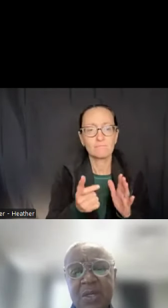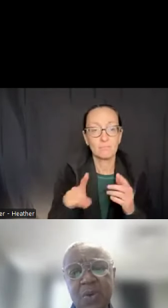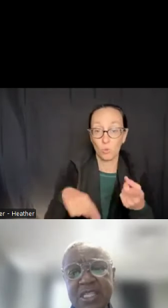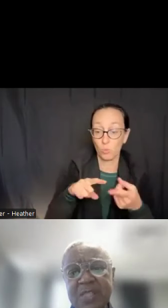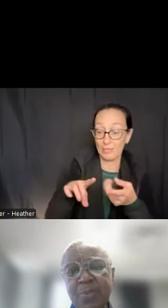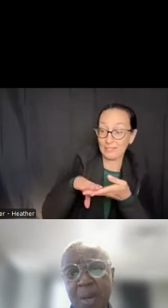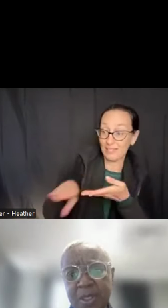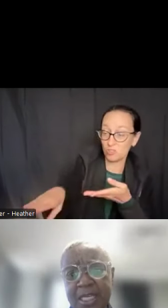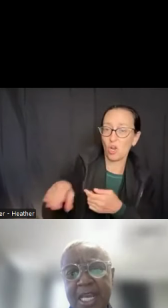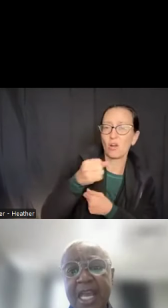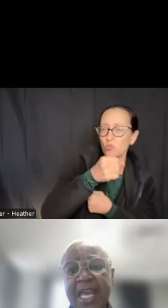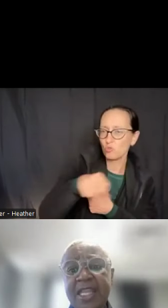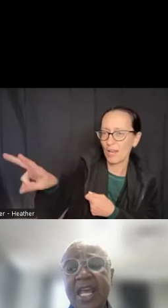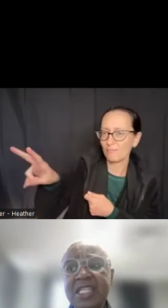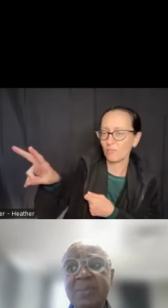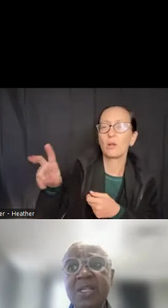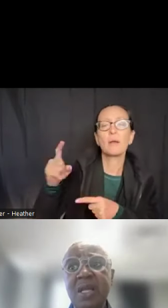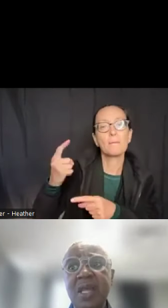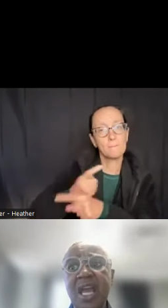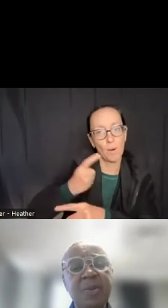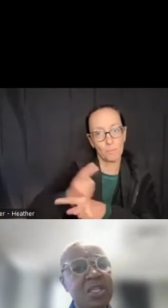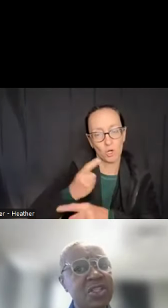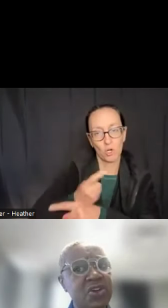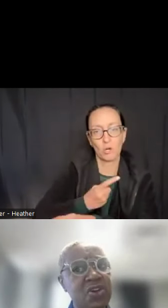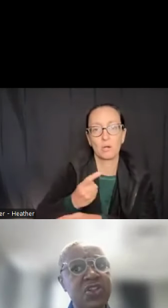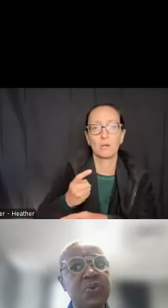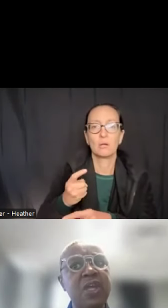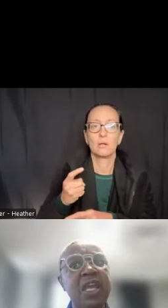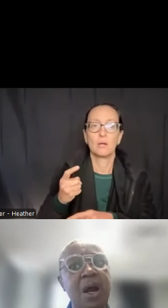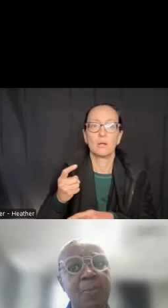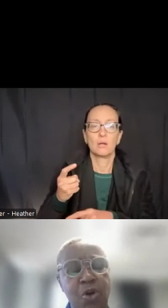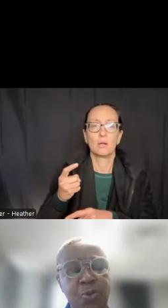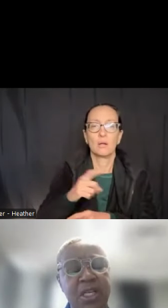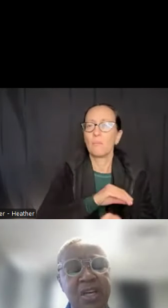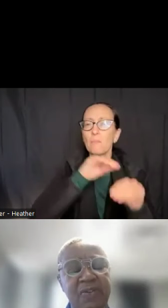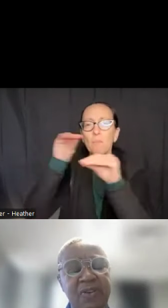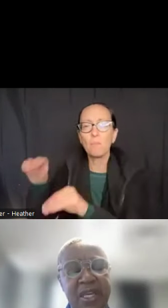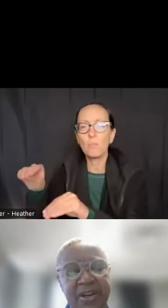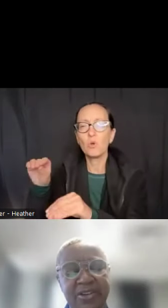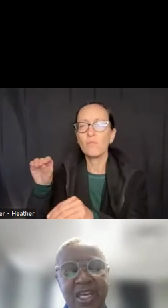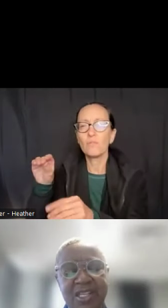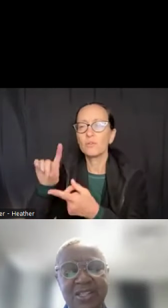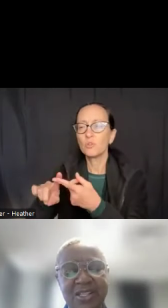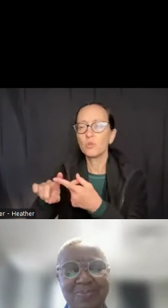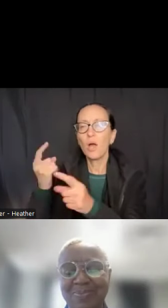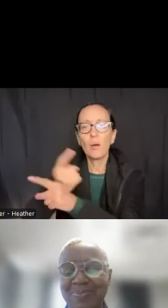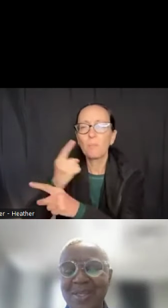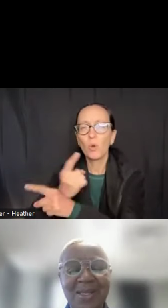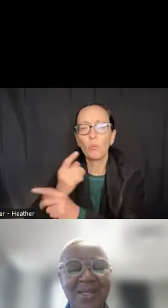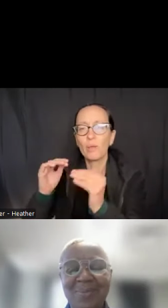discharge residents properly, and it have to be discharged to the appropriate level of care. You can't